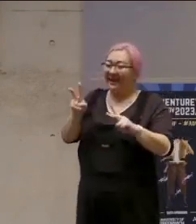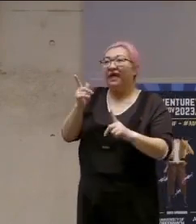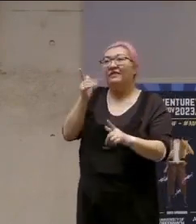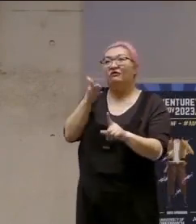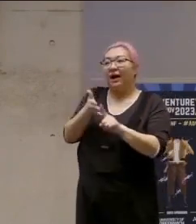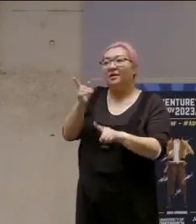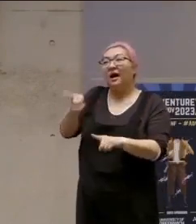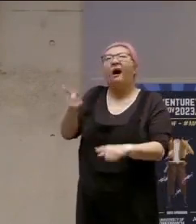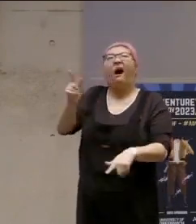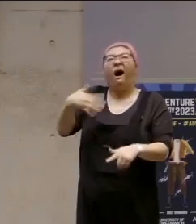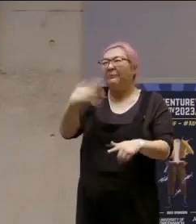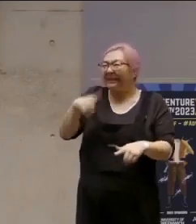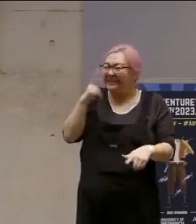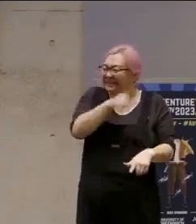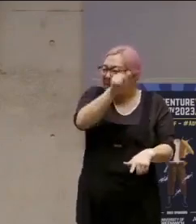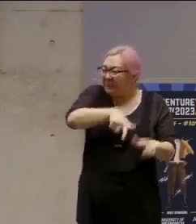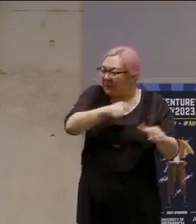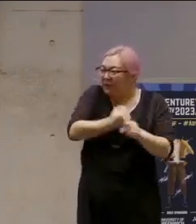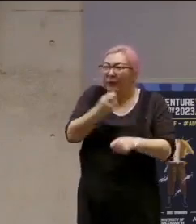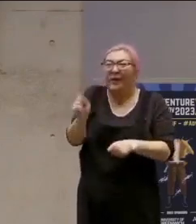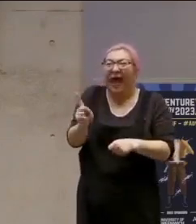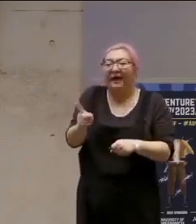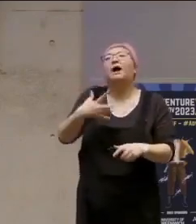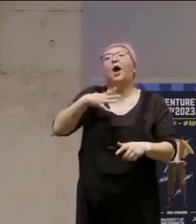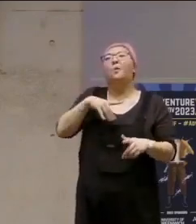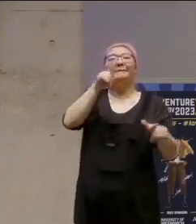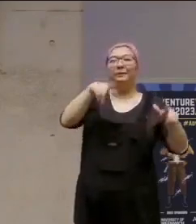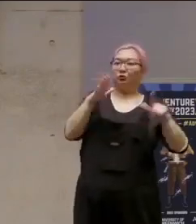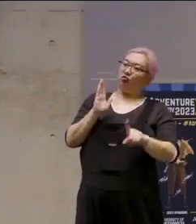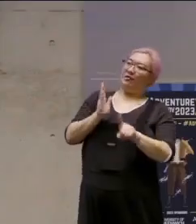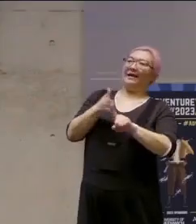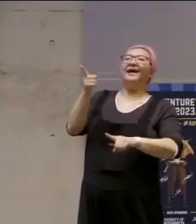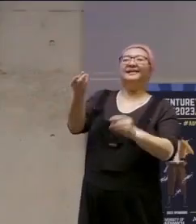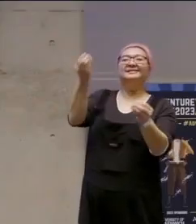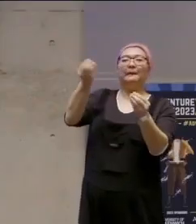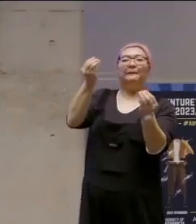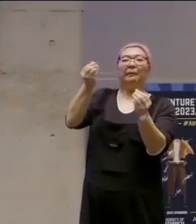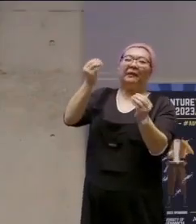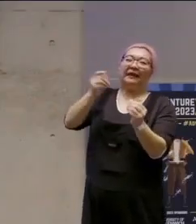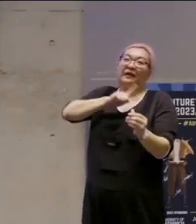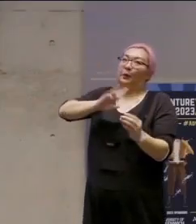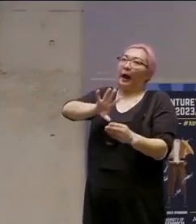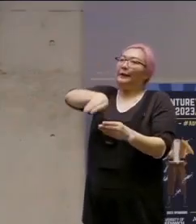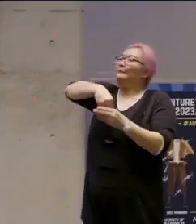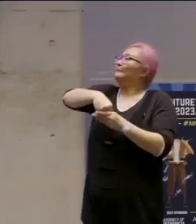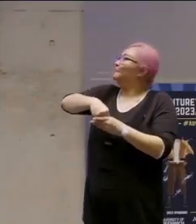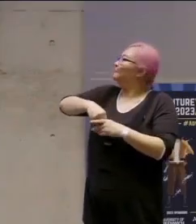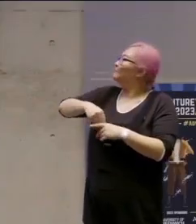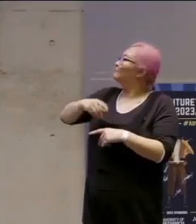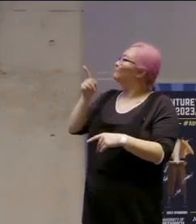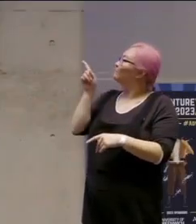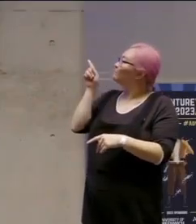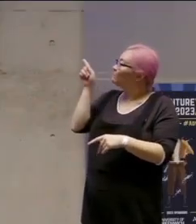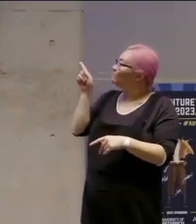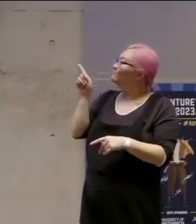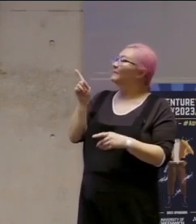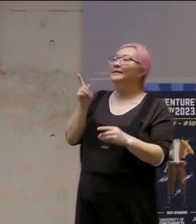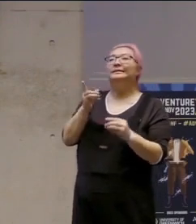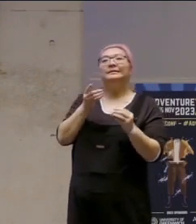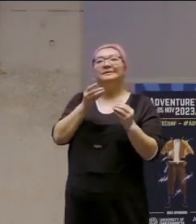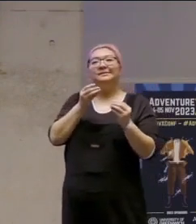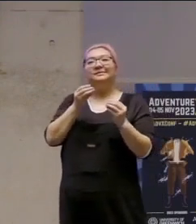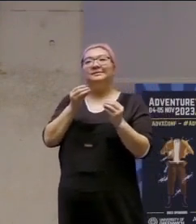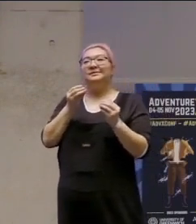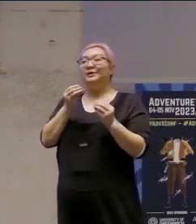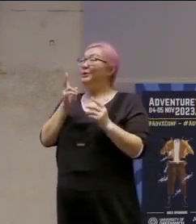around and I do see, and that's kind of what I'm kind of getting at here. So again, you see more of like the mechanics, some artwork of the main